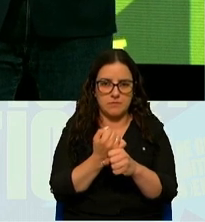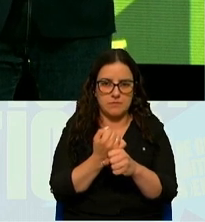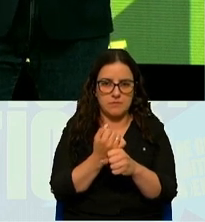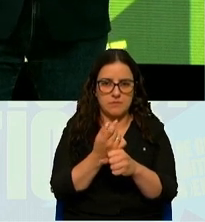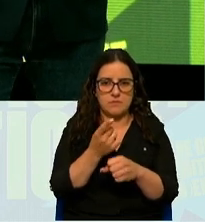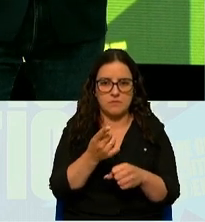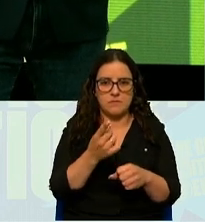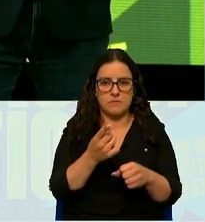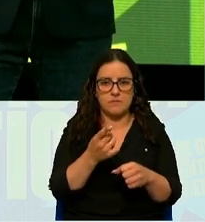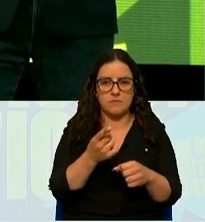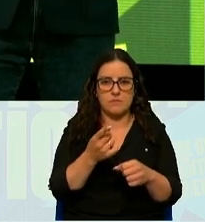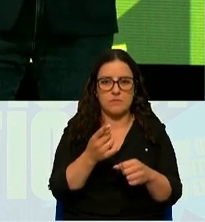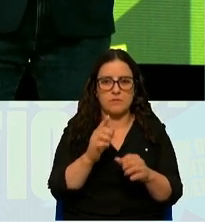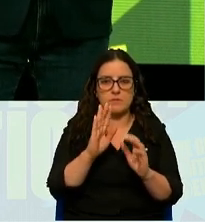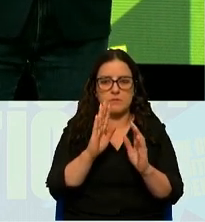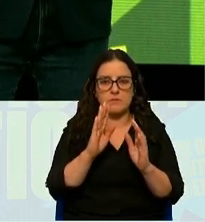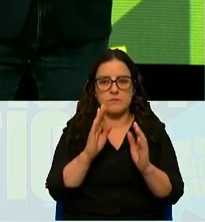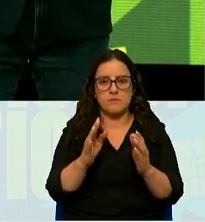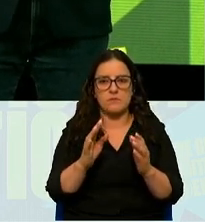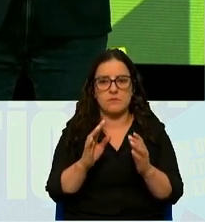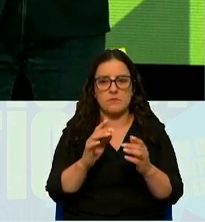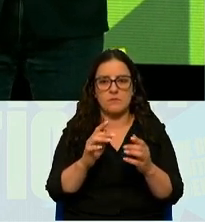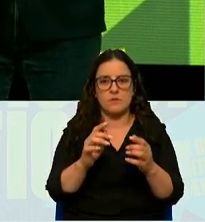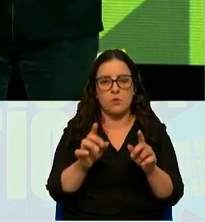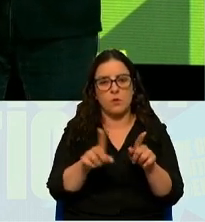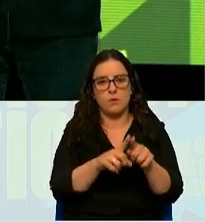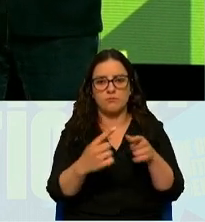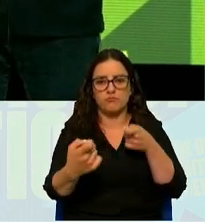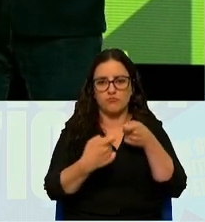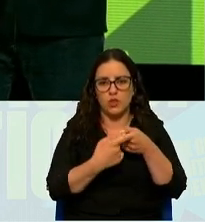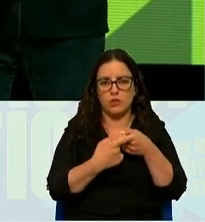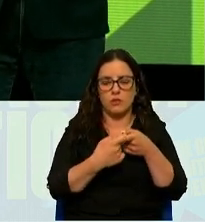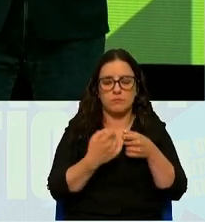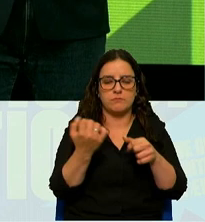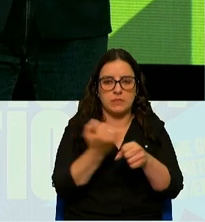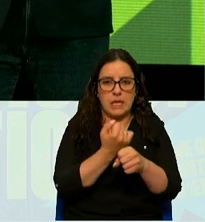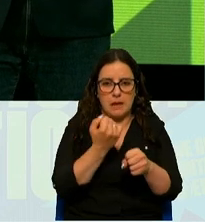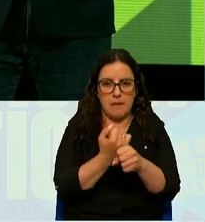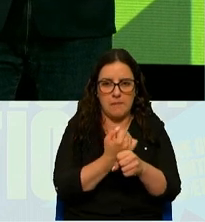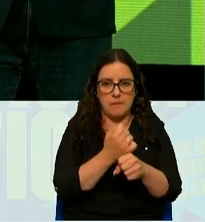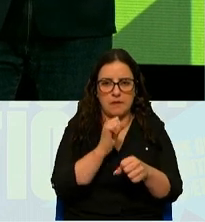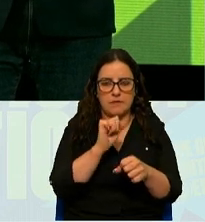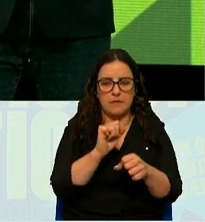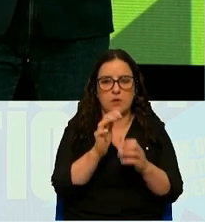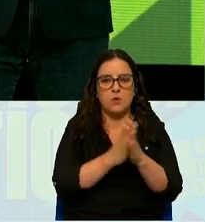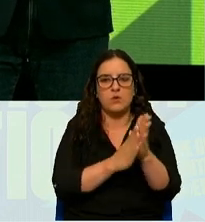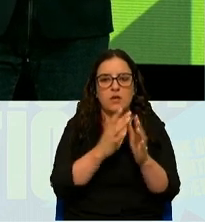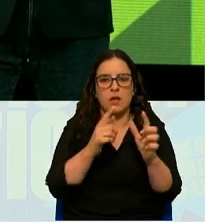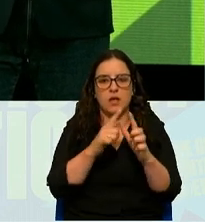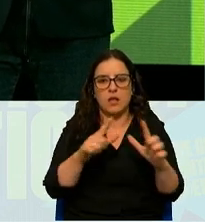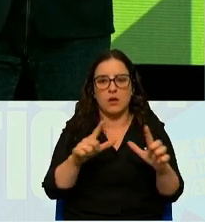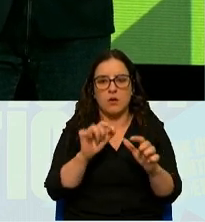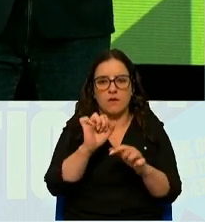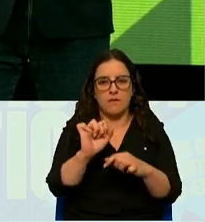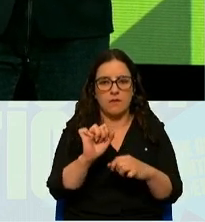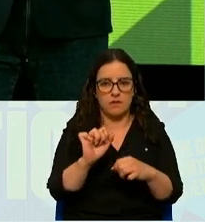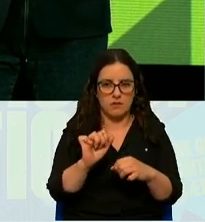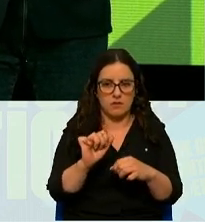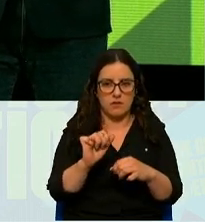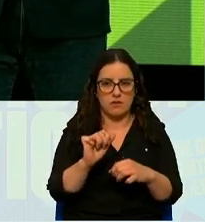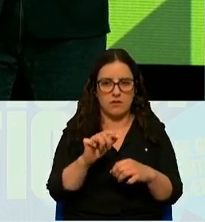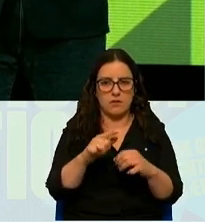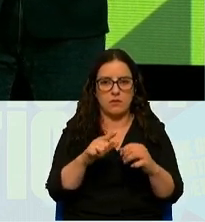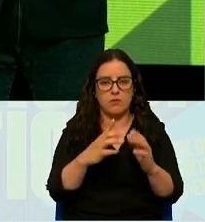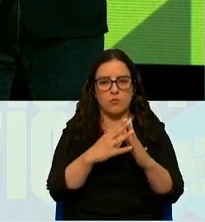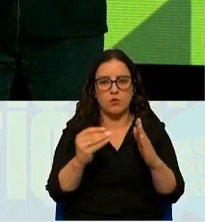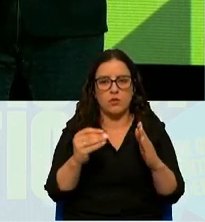you just customize a model to your particular task just using your language. The model, in this case, was not trained